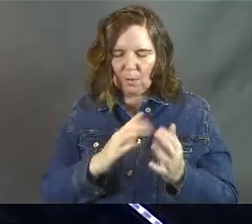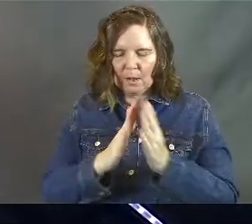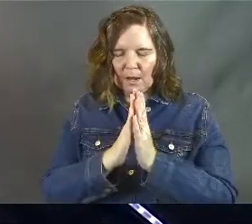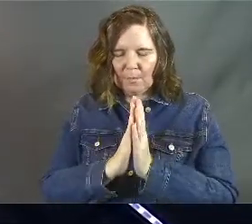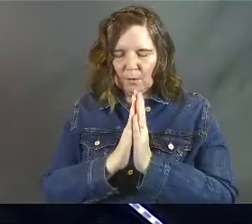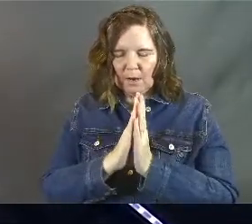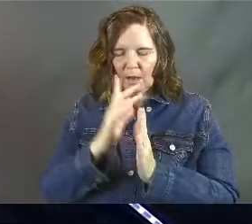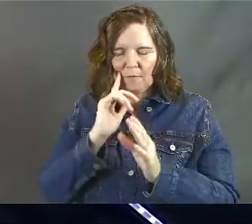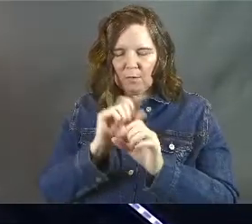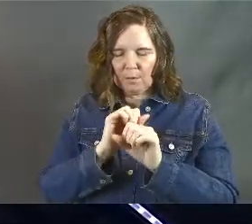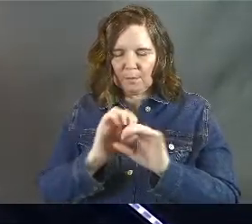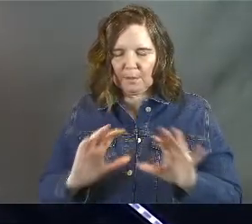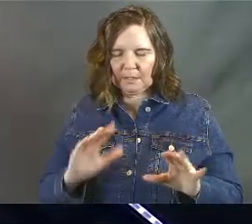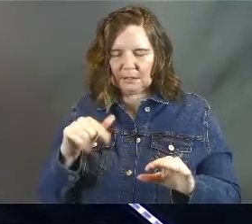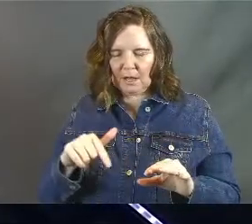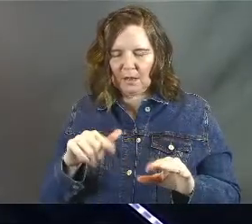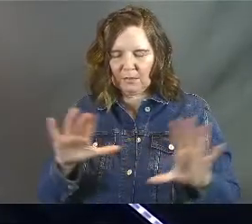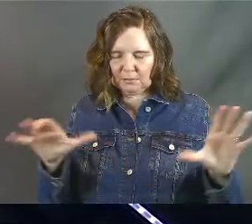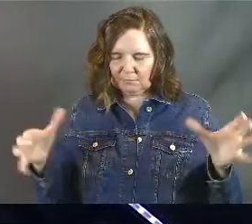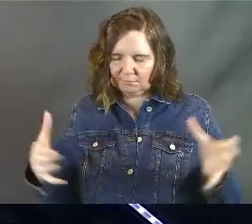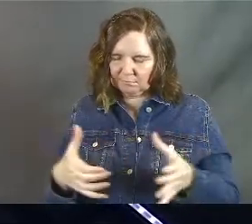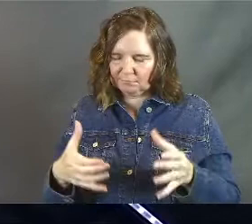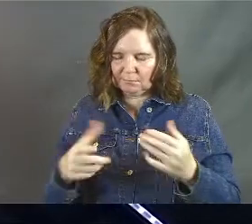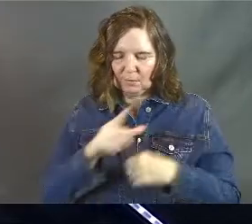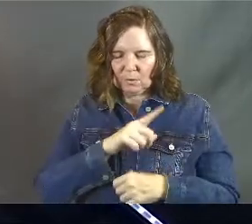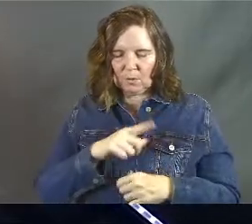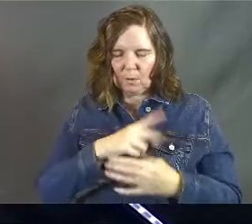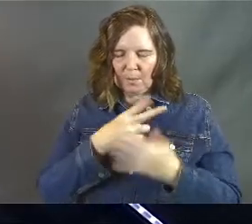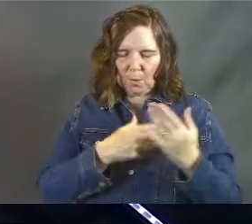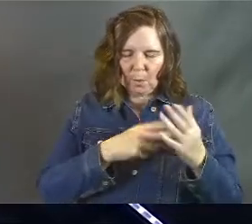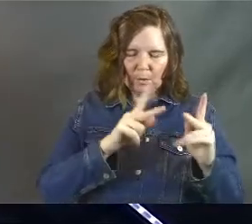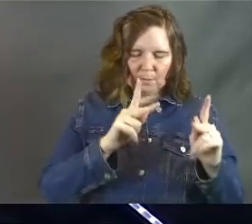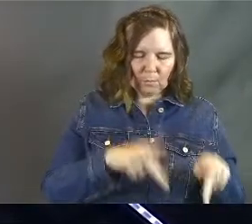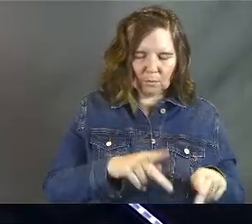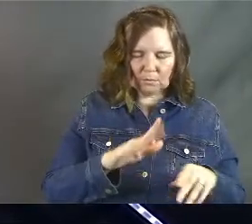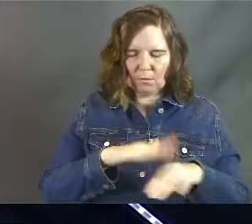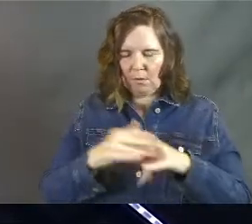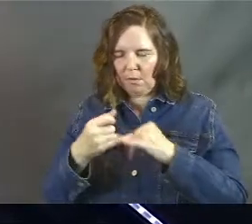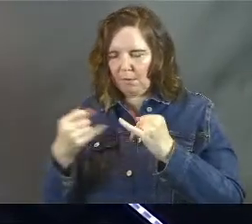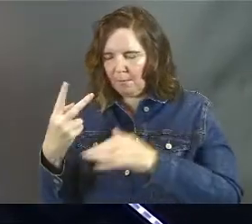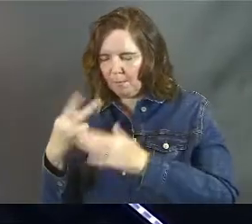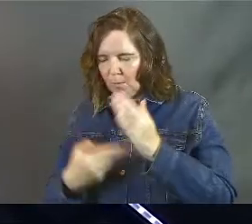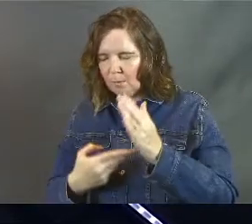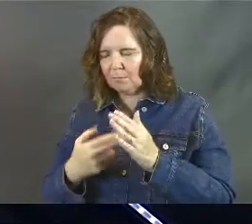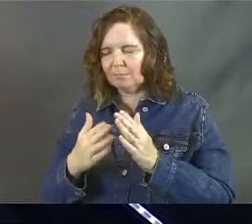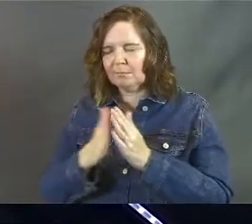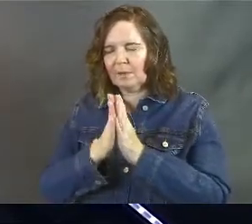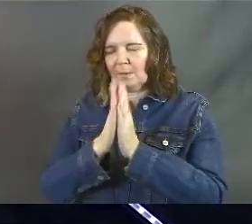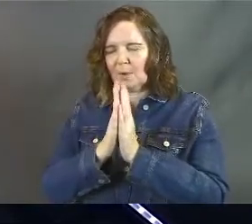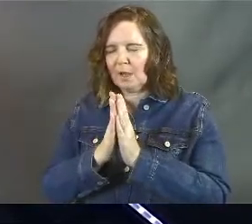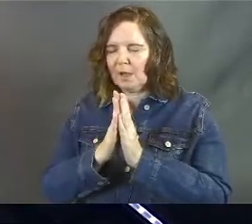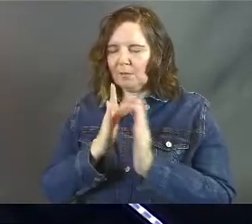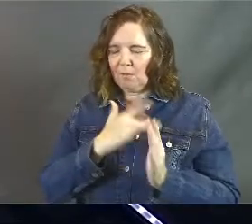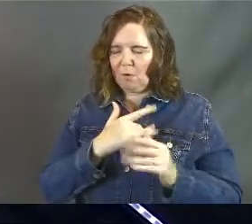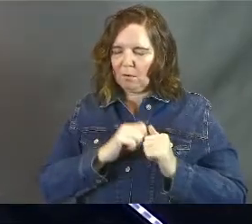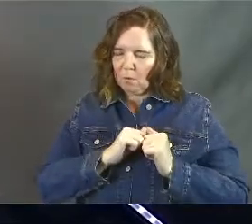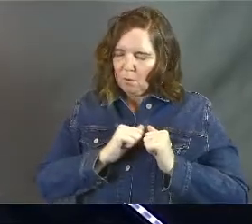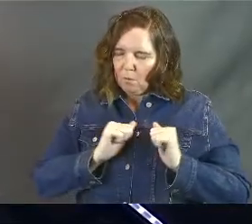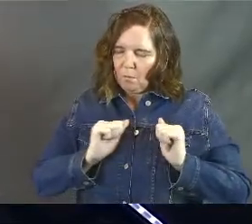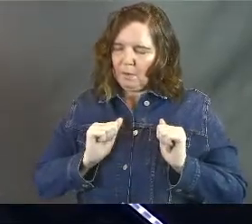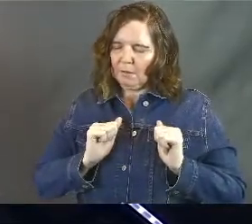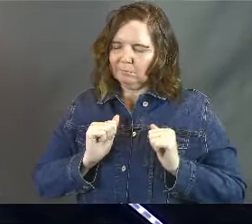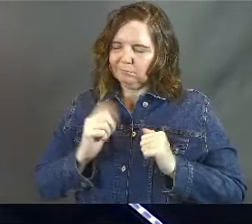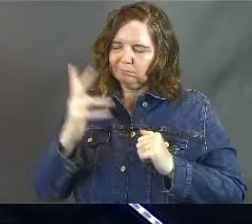pray for a blessing over this congregation, Lord, both in person and online. Jesus, I pray that you would open up our hearts right now,